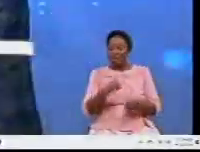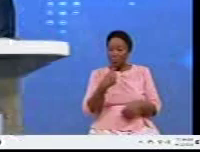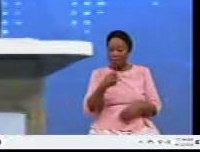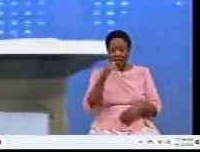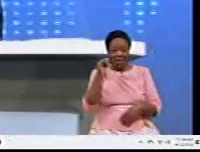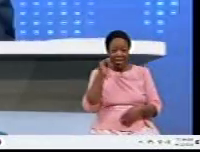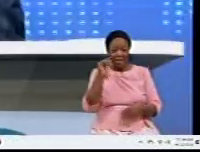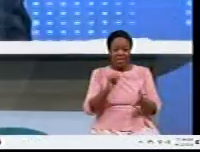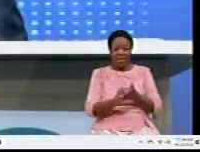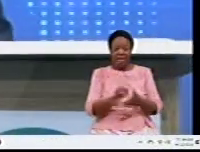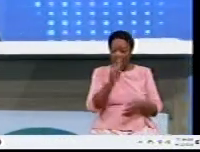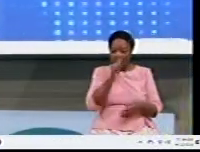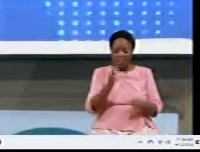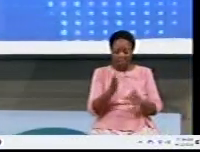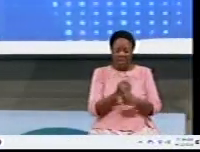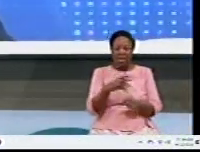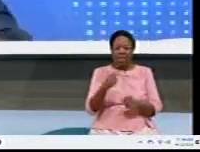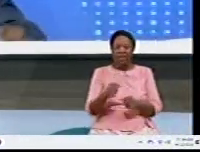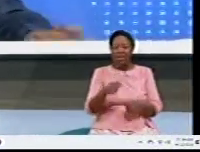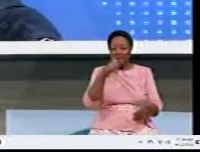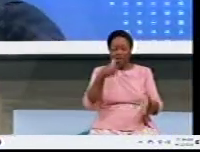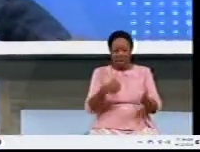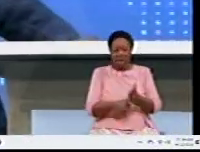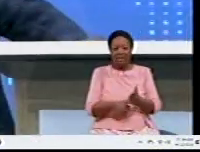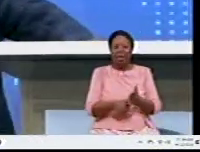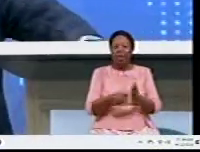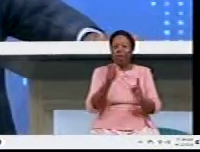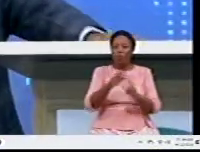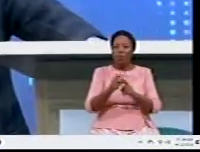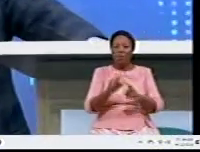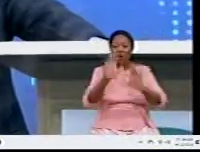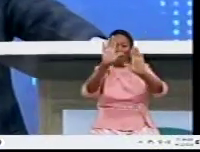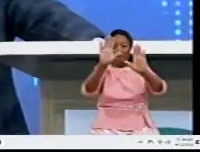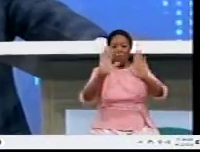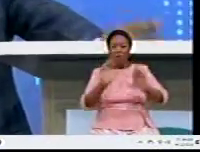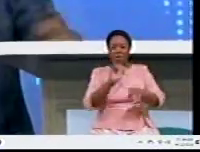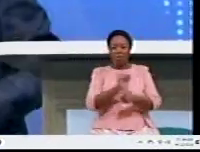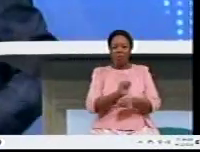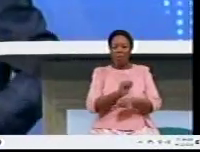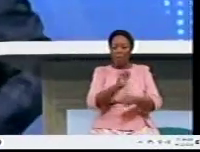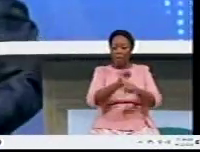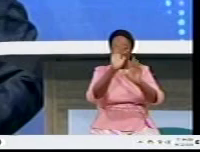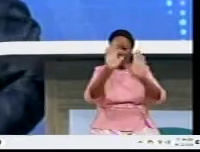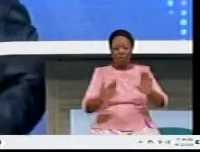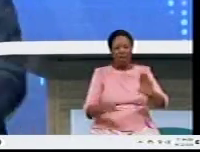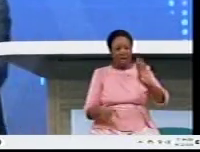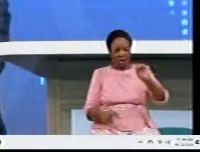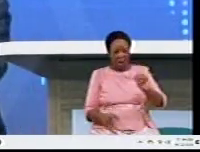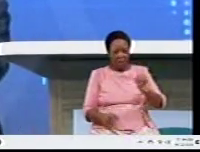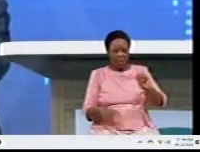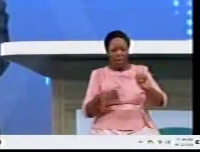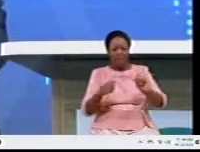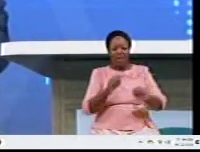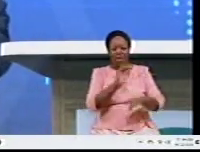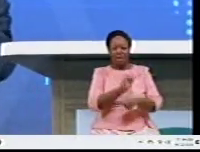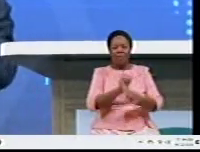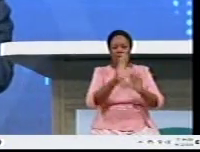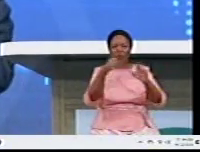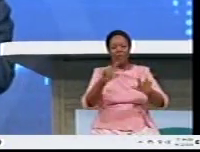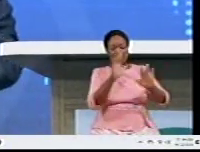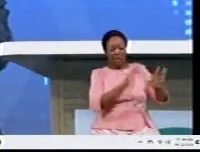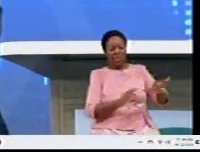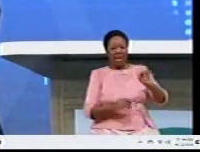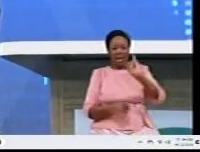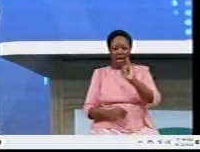I'm picking the letters of the word miracle, M. The miracle of mercy. I, that's